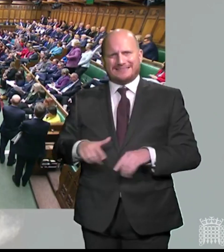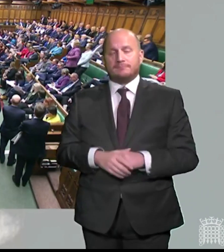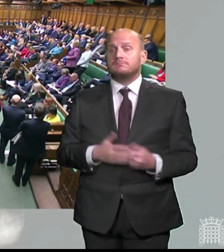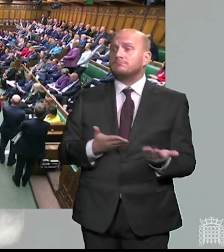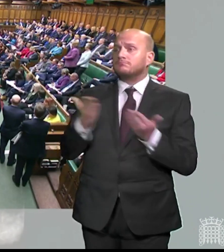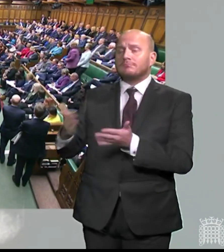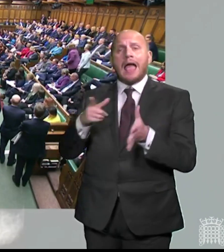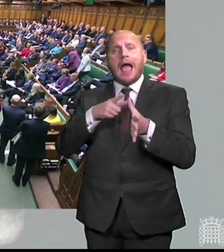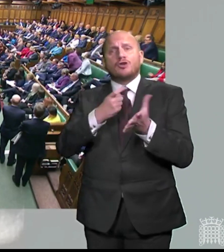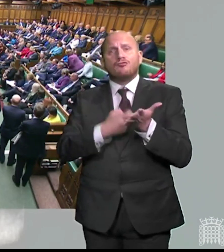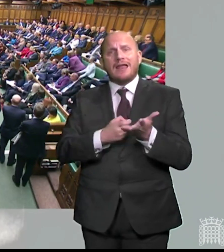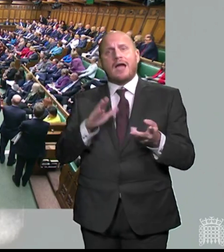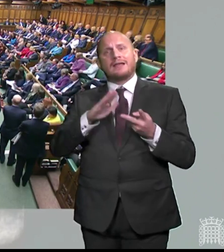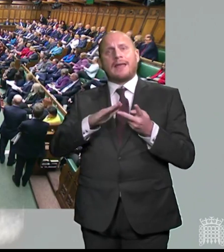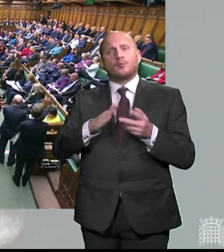Angela Rayner.